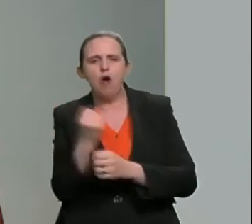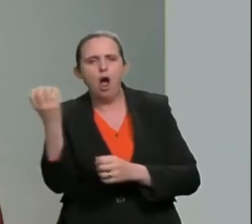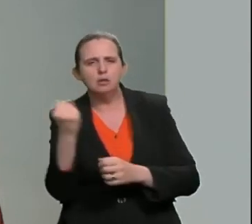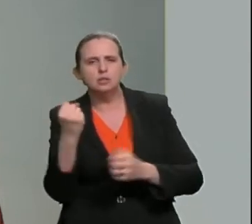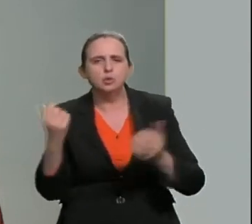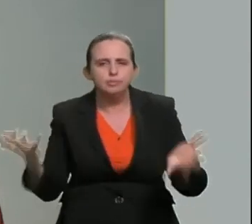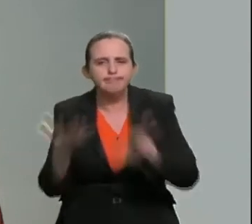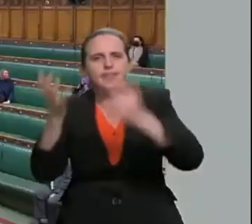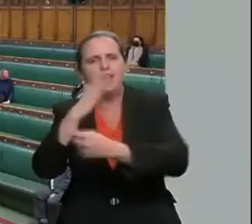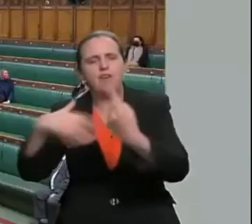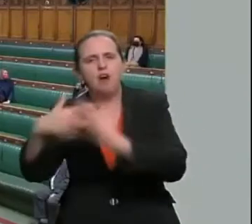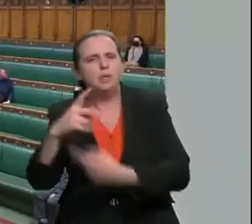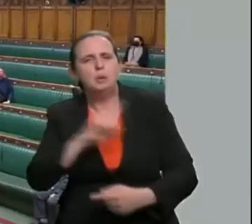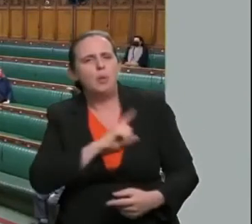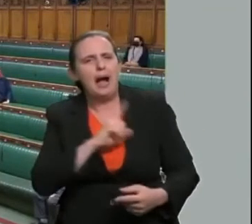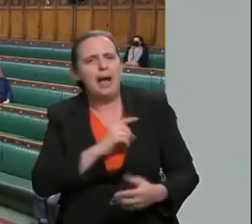environment?